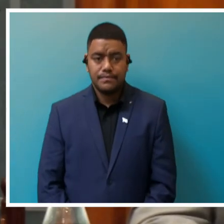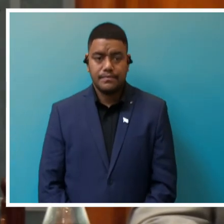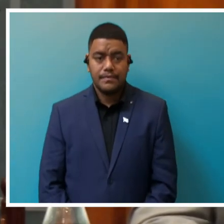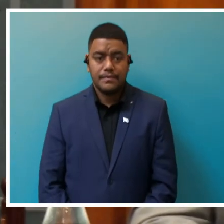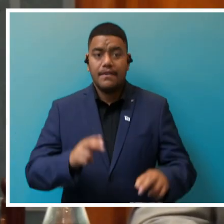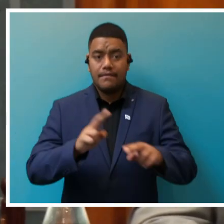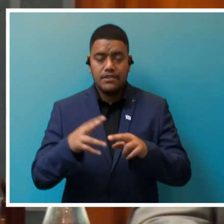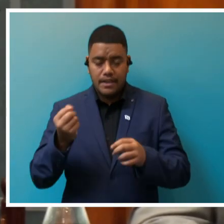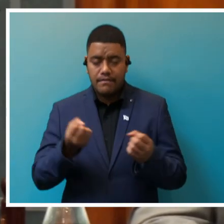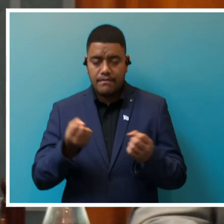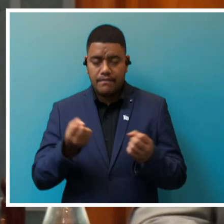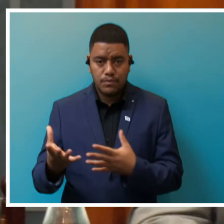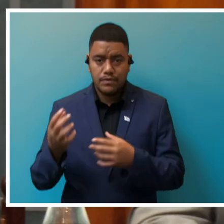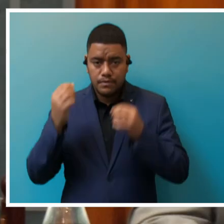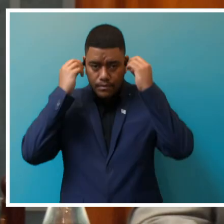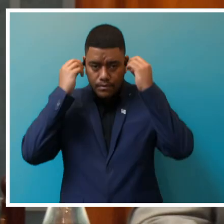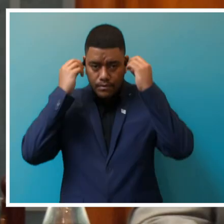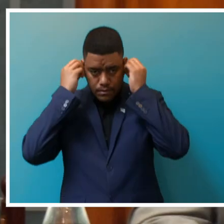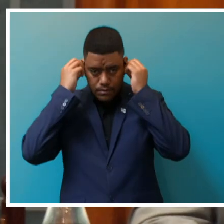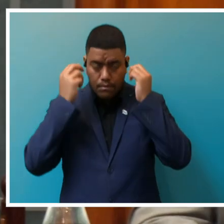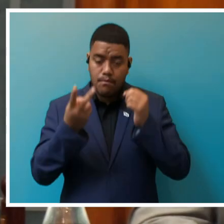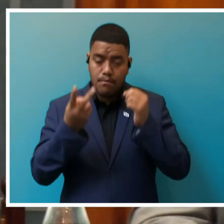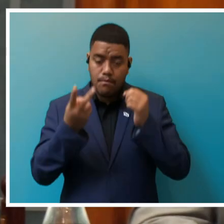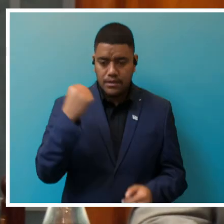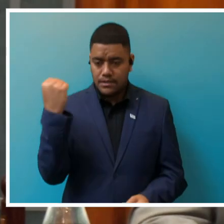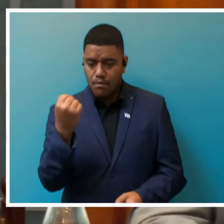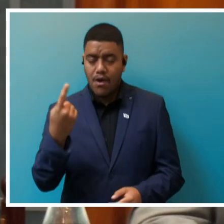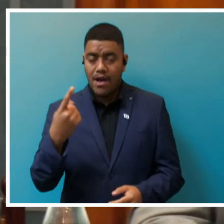had exported Fiji Fantastic to both Samoa and Tonga.